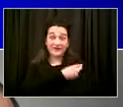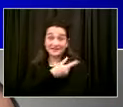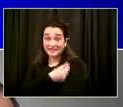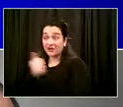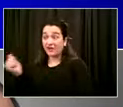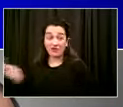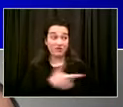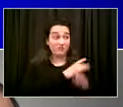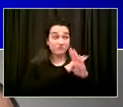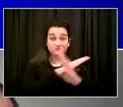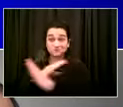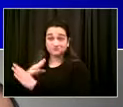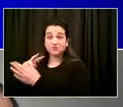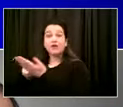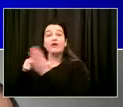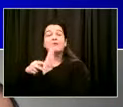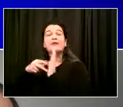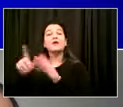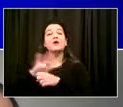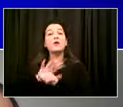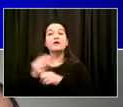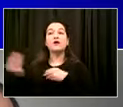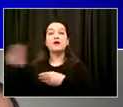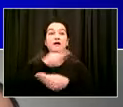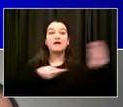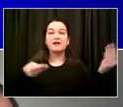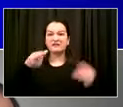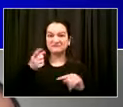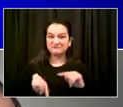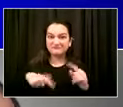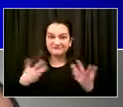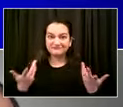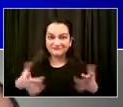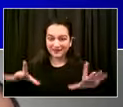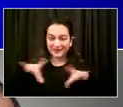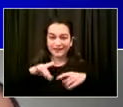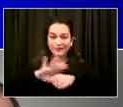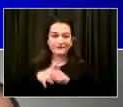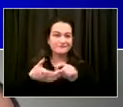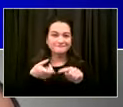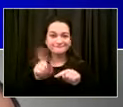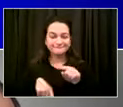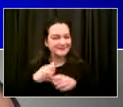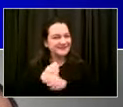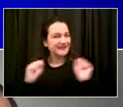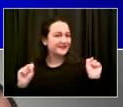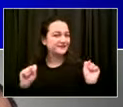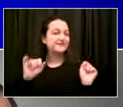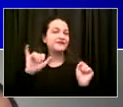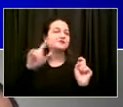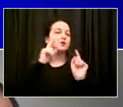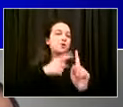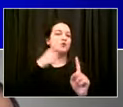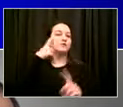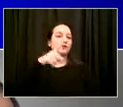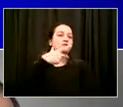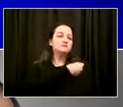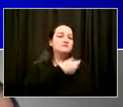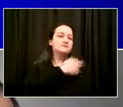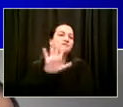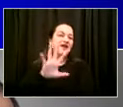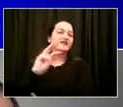this disease and bring life back in this city? And I think for that particular mission, the impact on 2021,